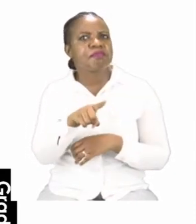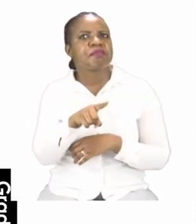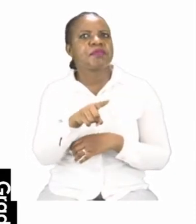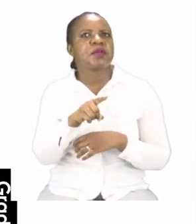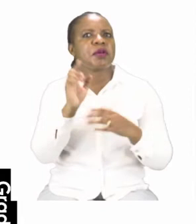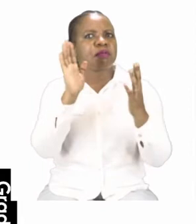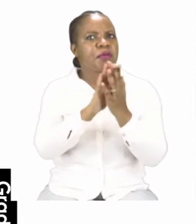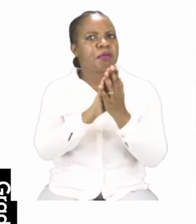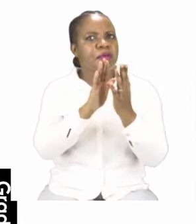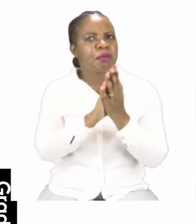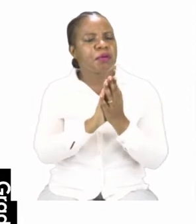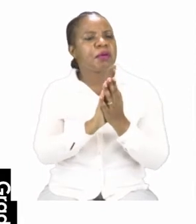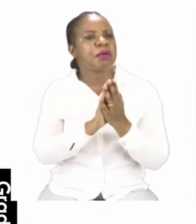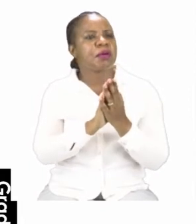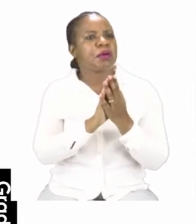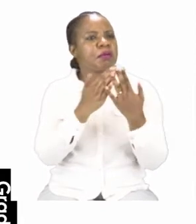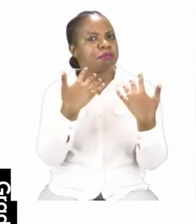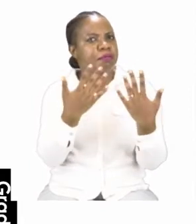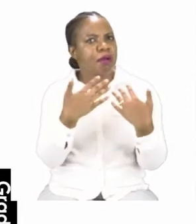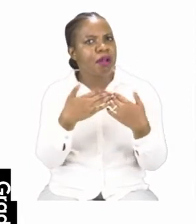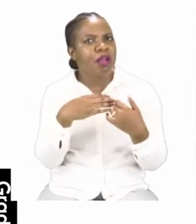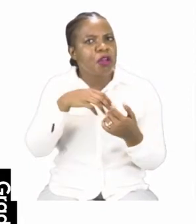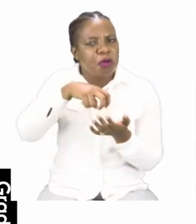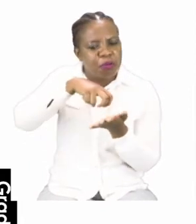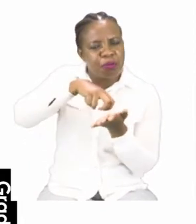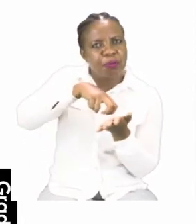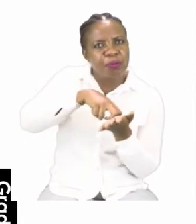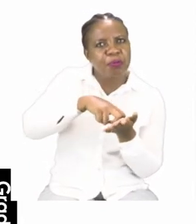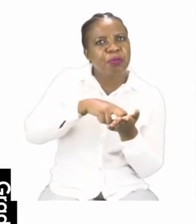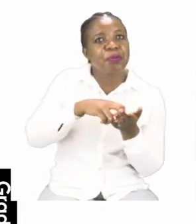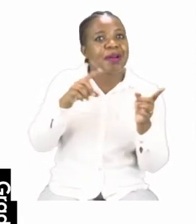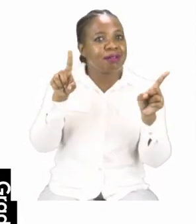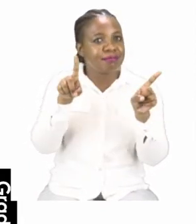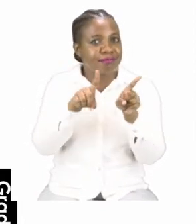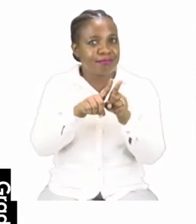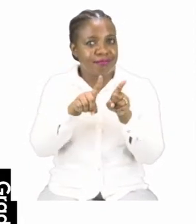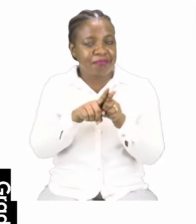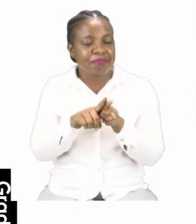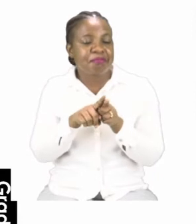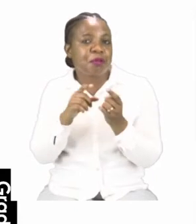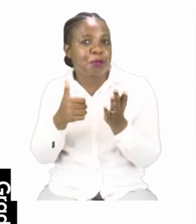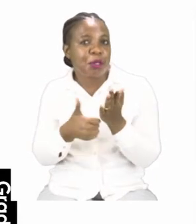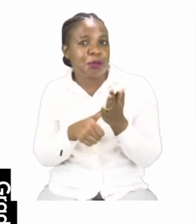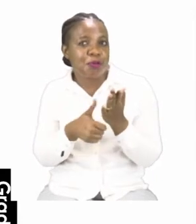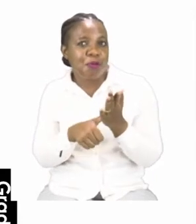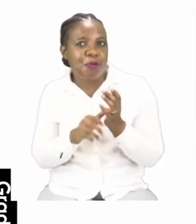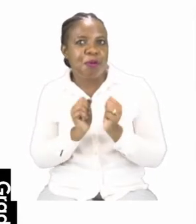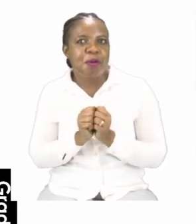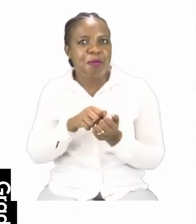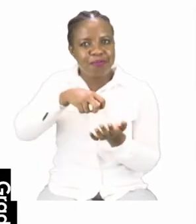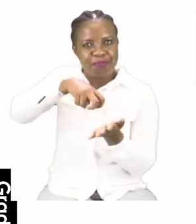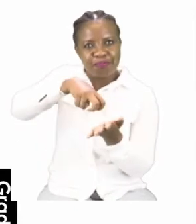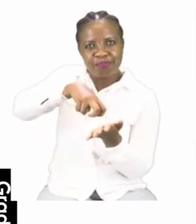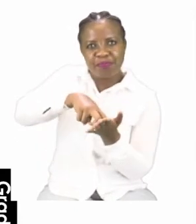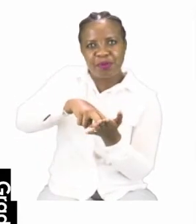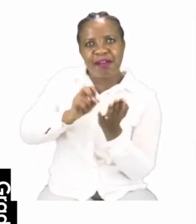an Oshiwambo? Bend your knees and clap, clap, clap.